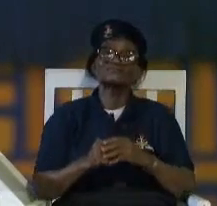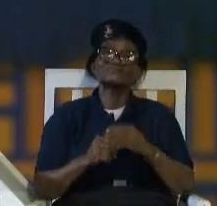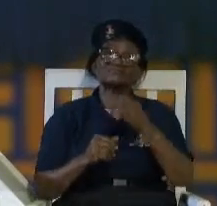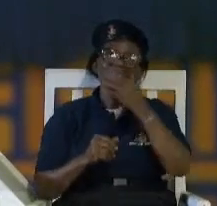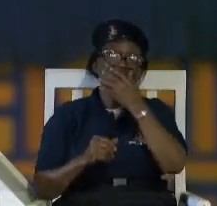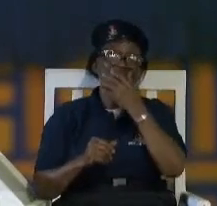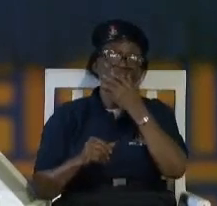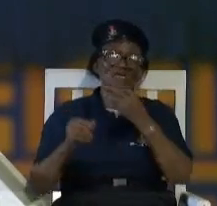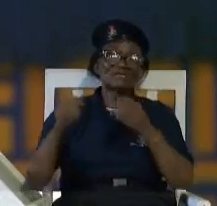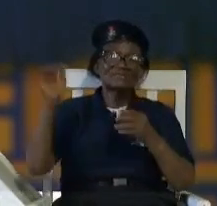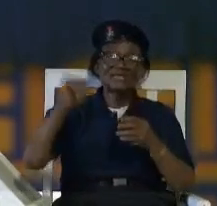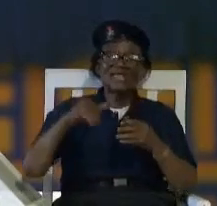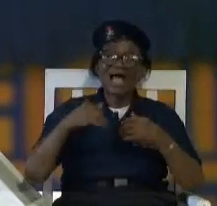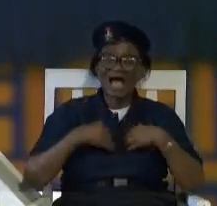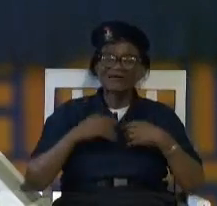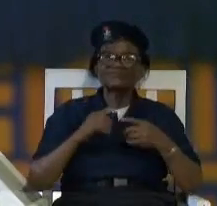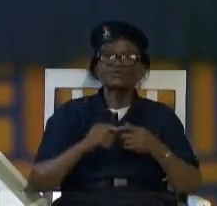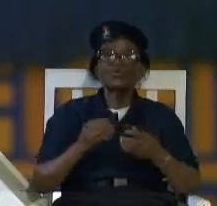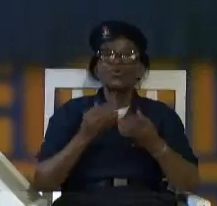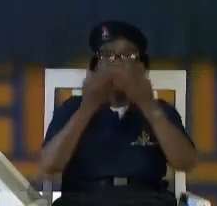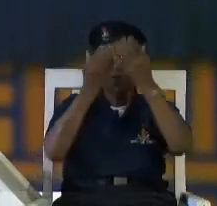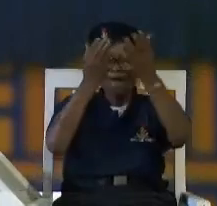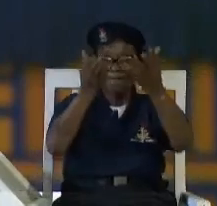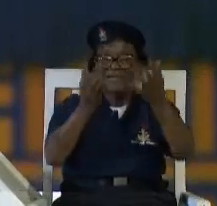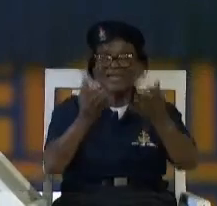They have to obey God.